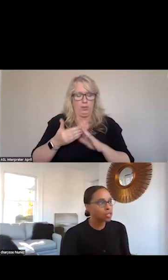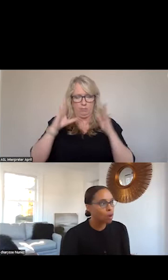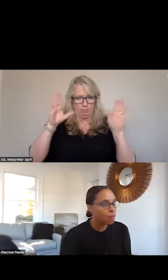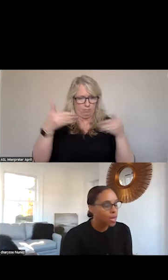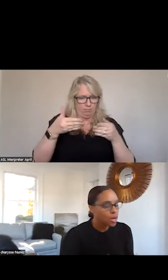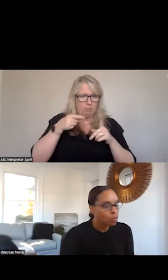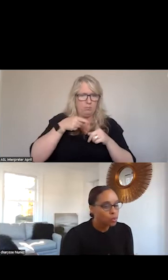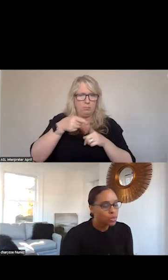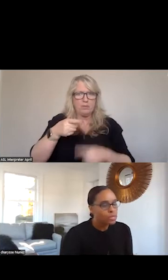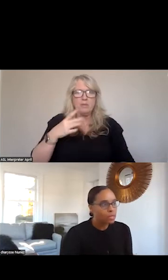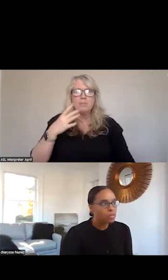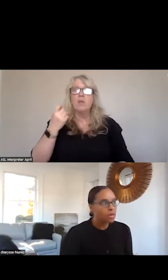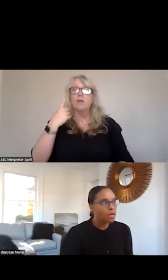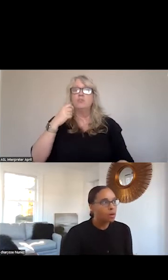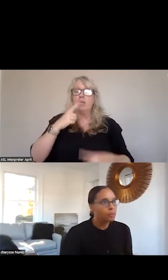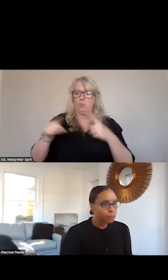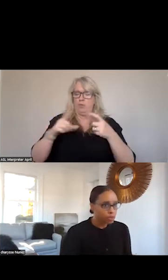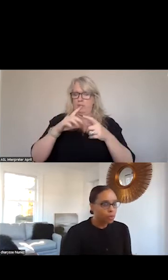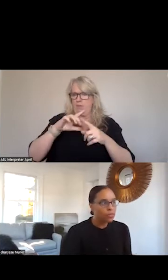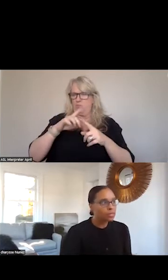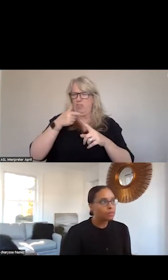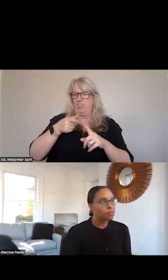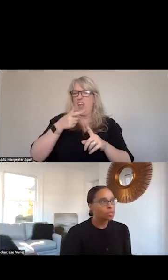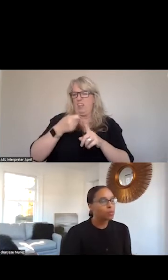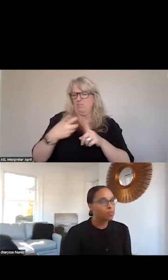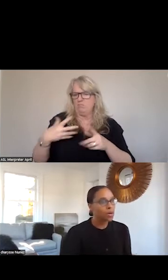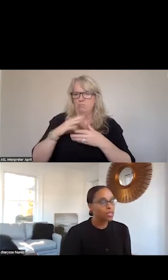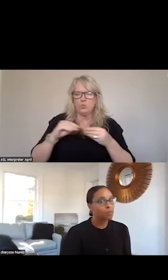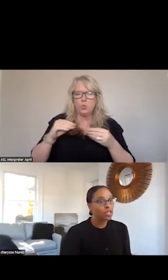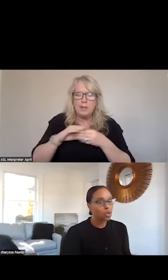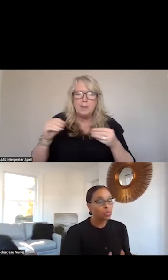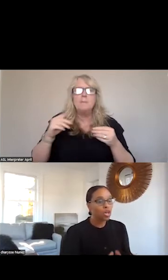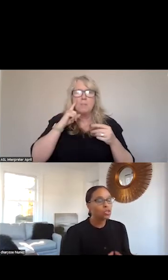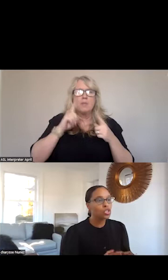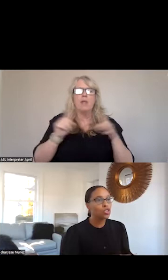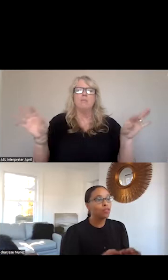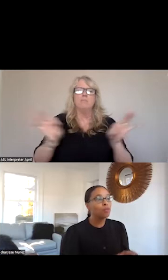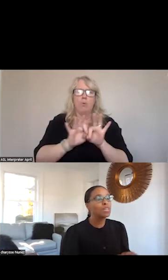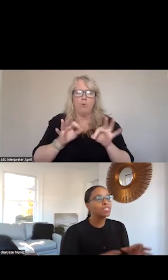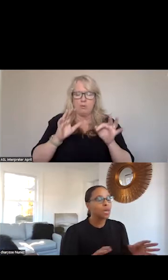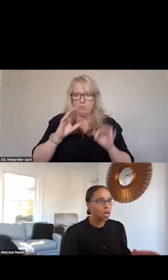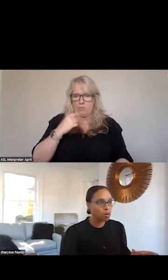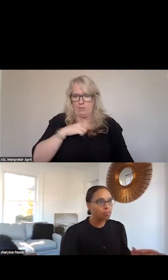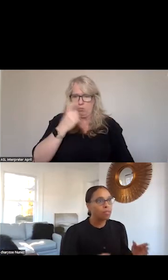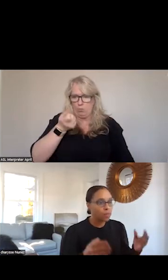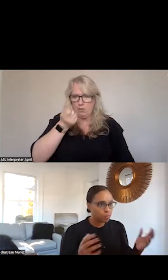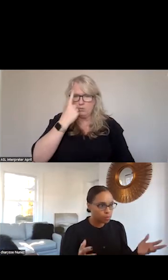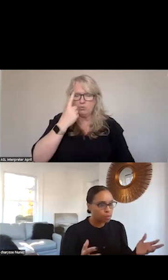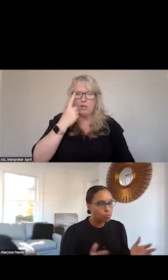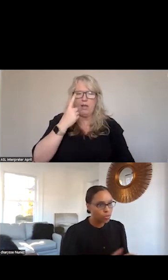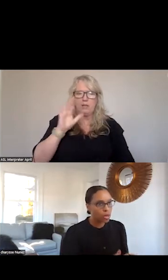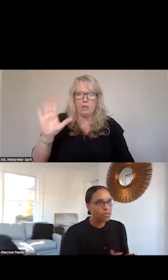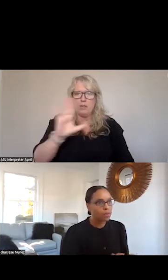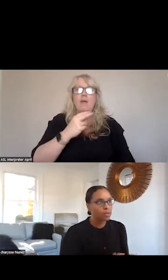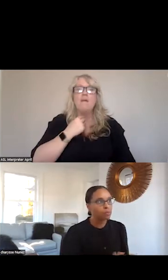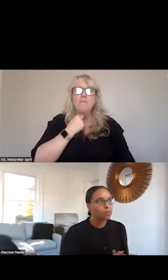as a backdrop, what we did, we felt the need that it was important for us to make sure we understood the voice of the